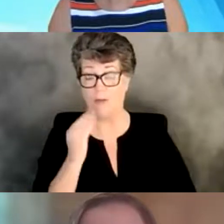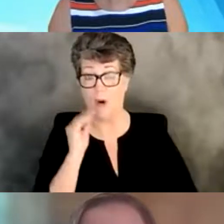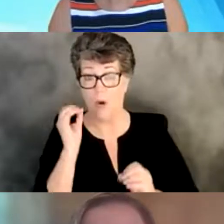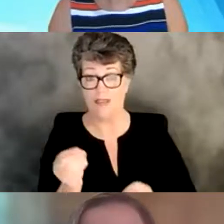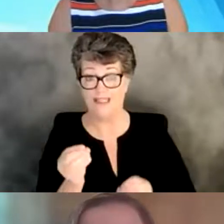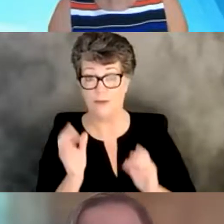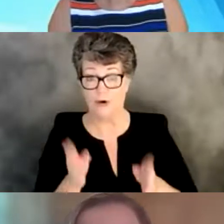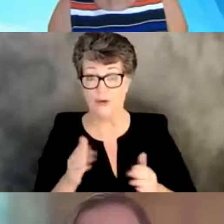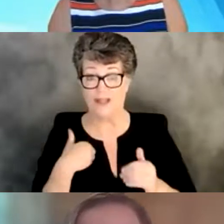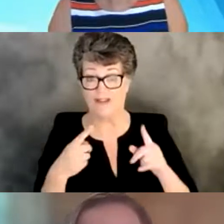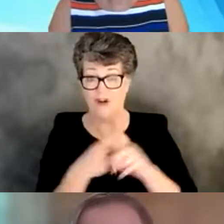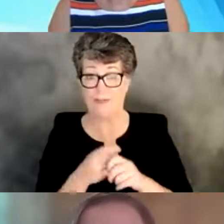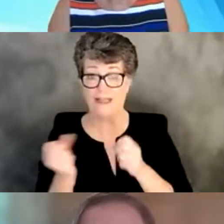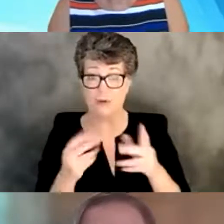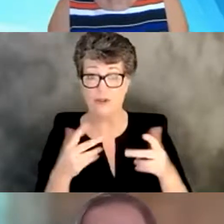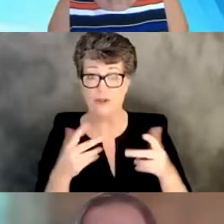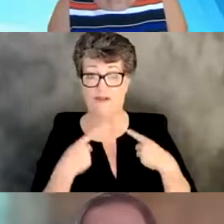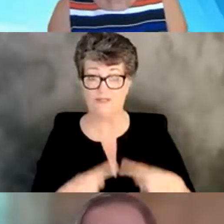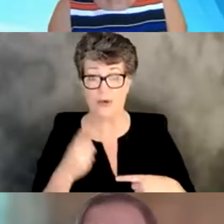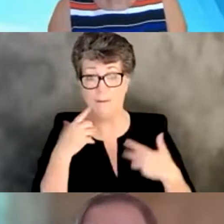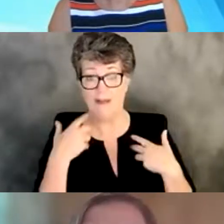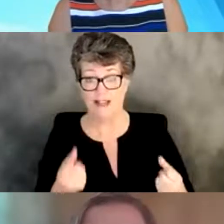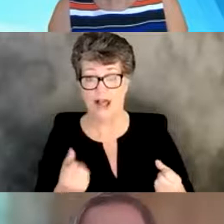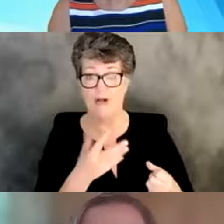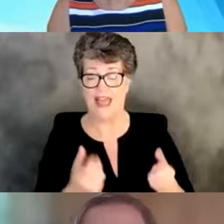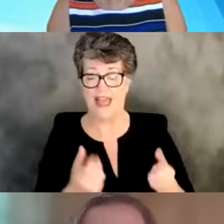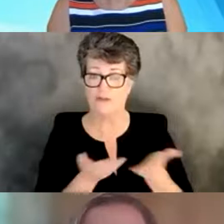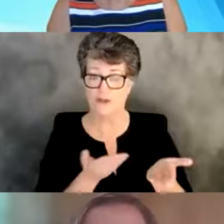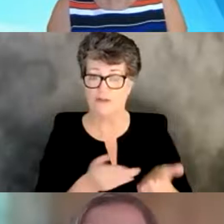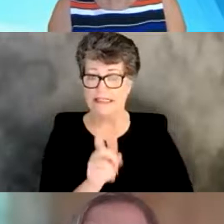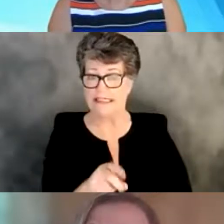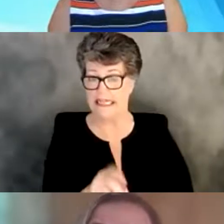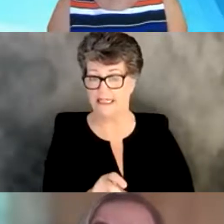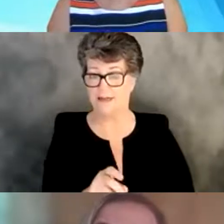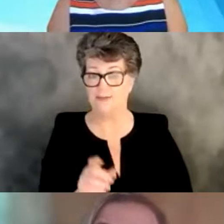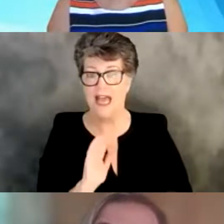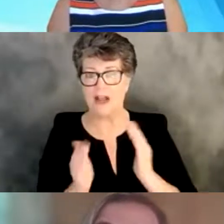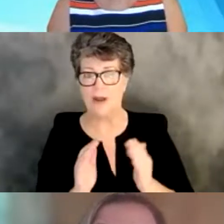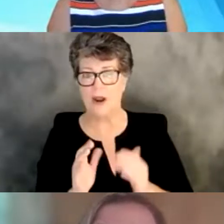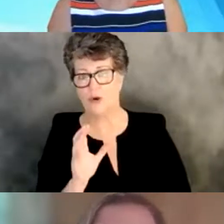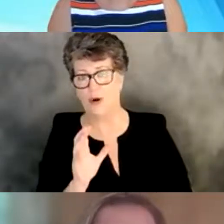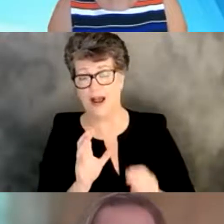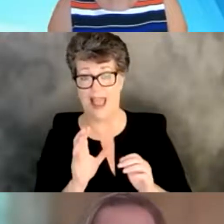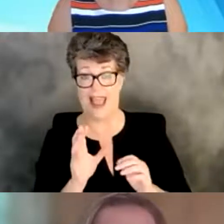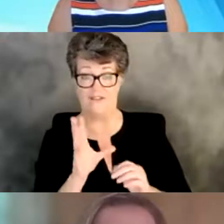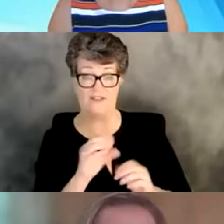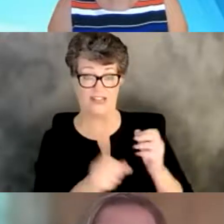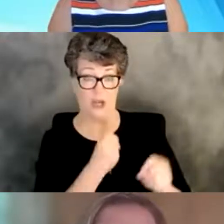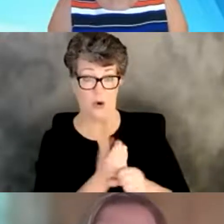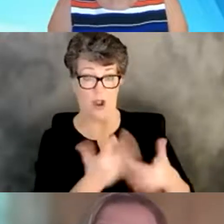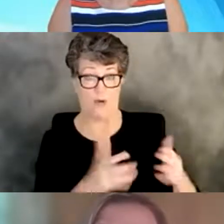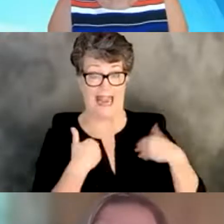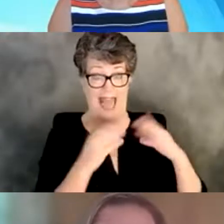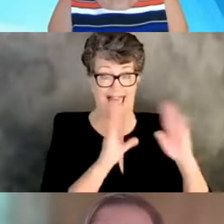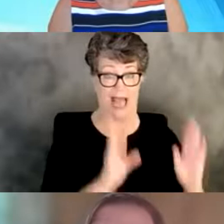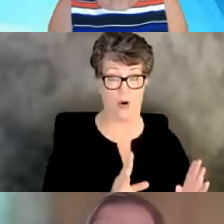individual will have complex and multiple physical, mental health, and supportive services needs compared to a housed 50-year-old that